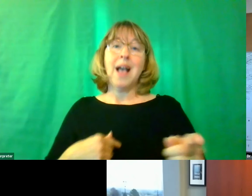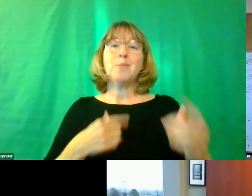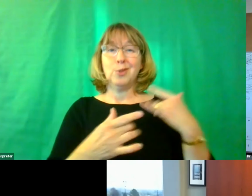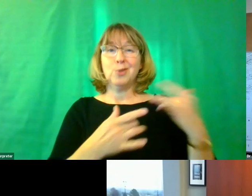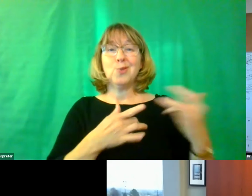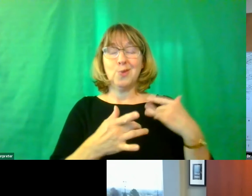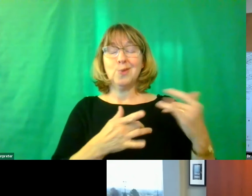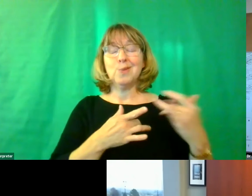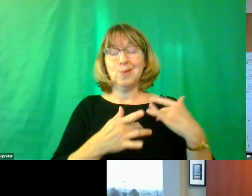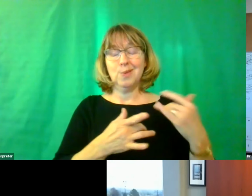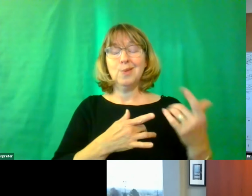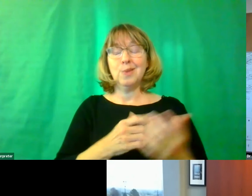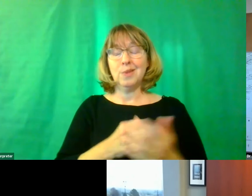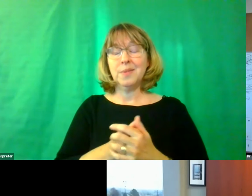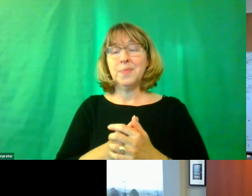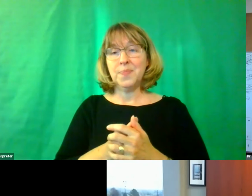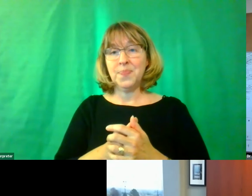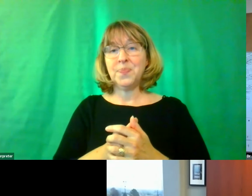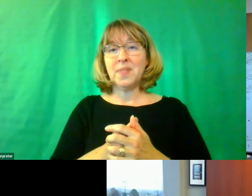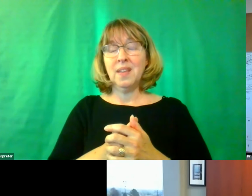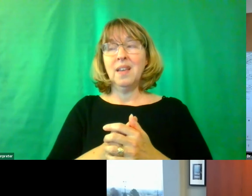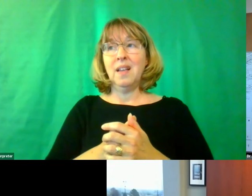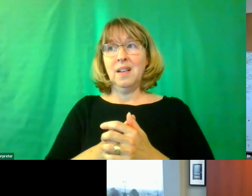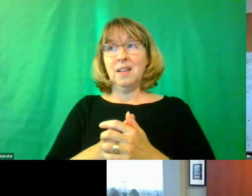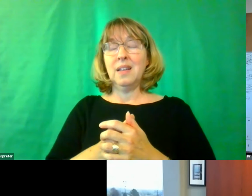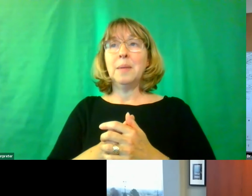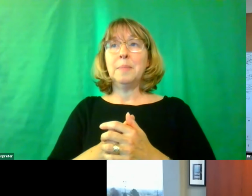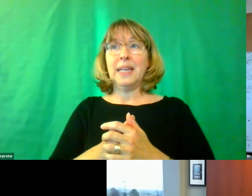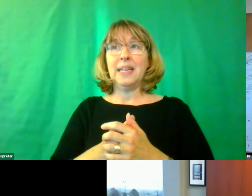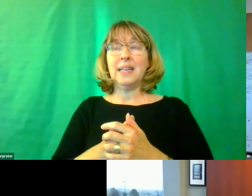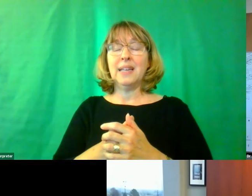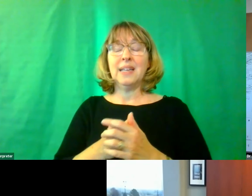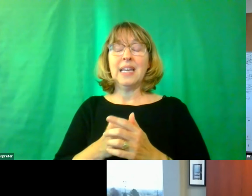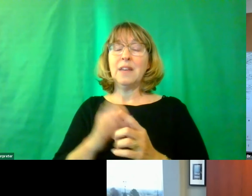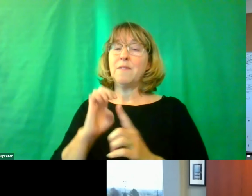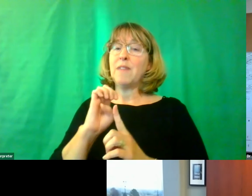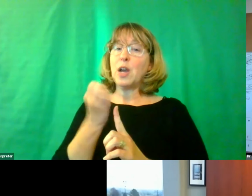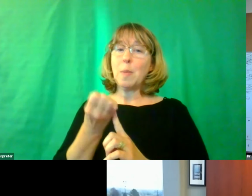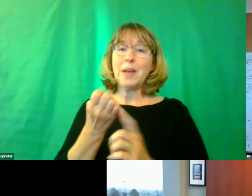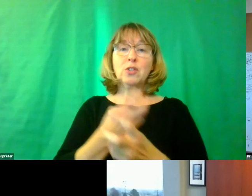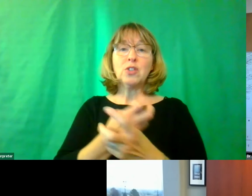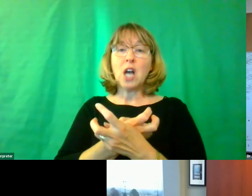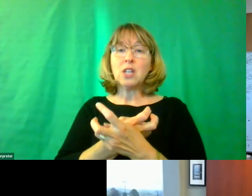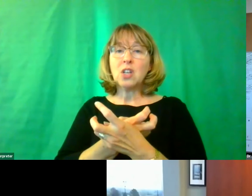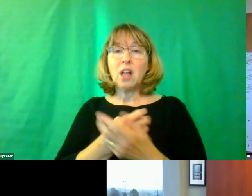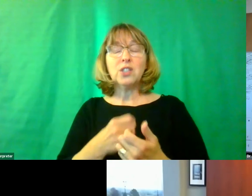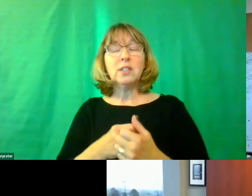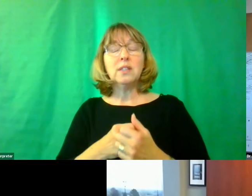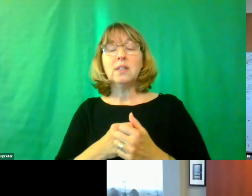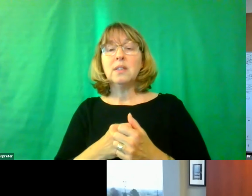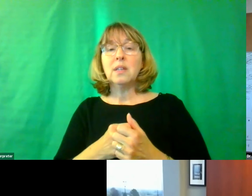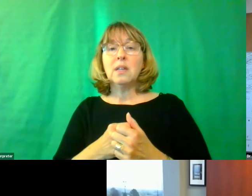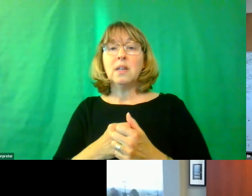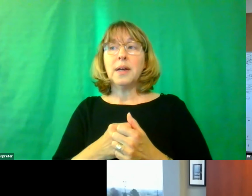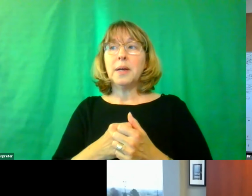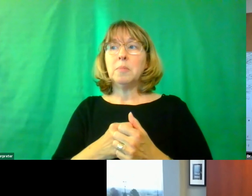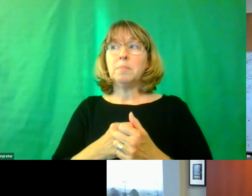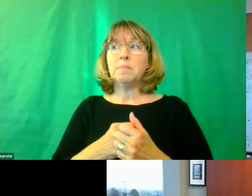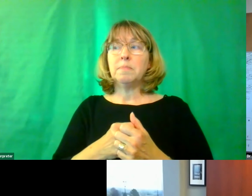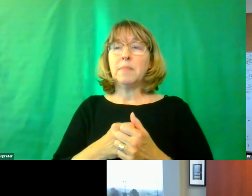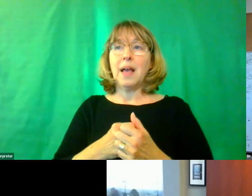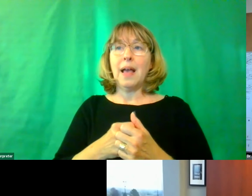push, very much so in the world of environmental toxicology. Everything's going to suddenly be done in a